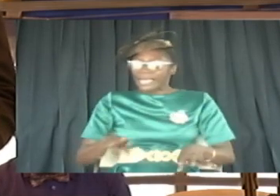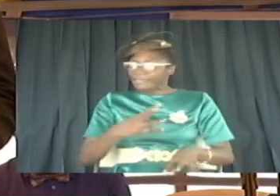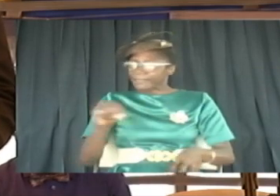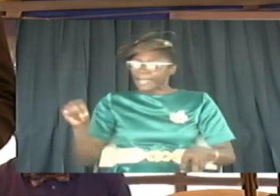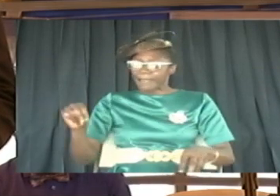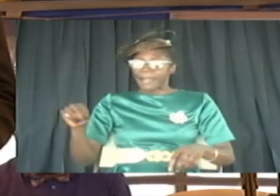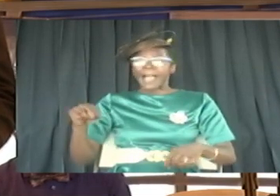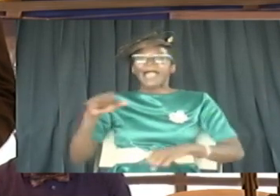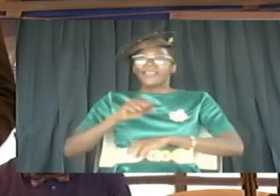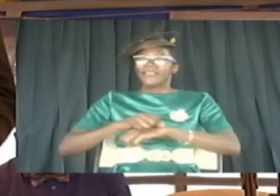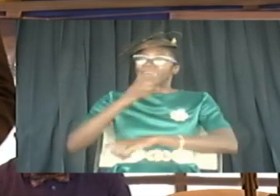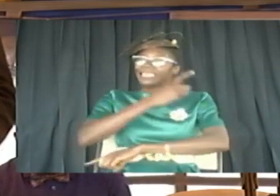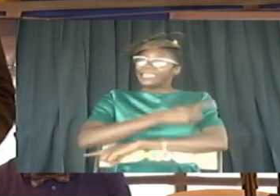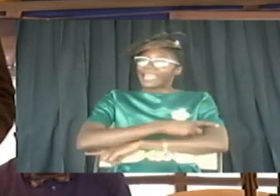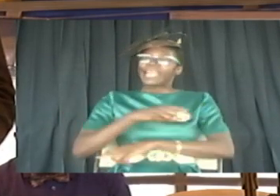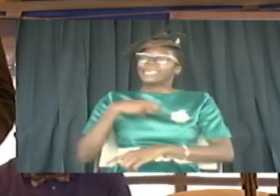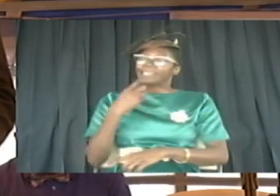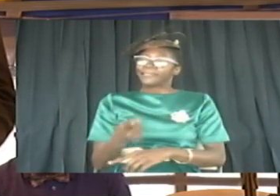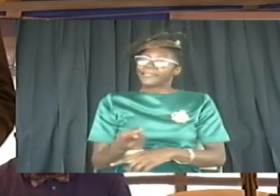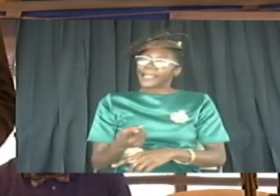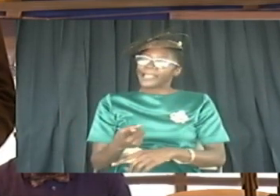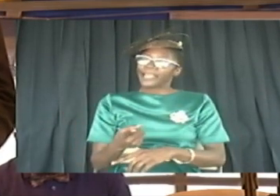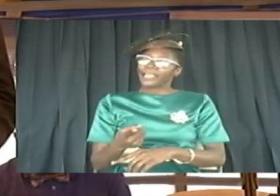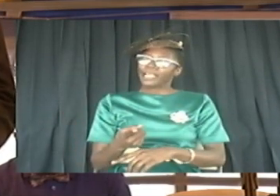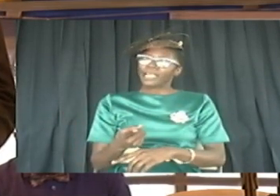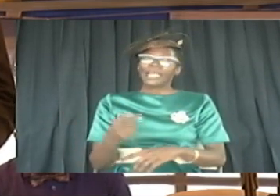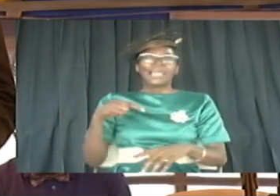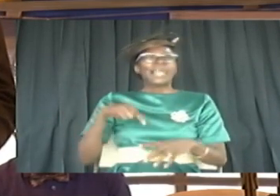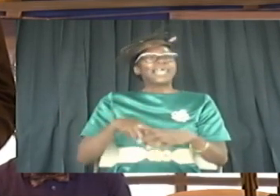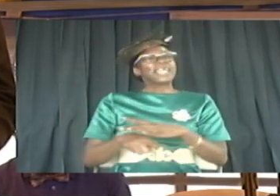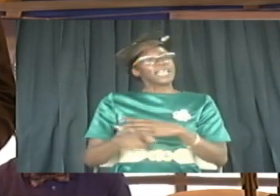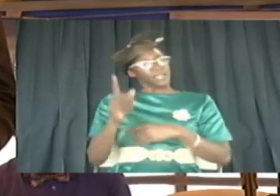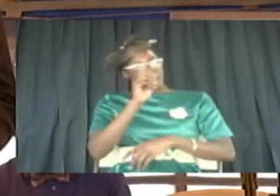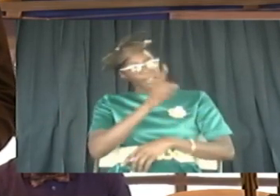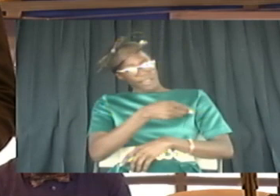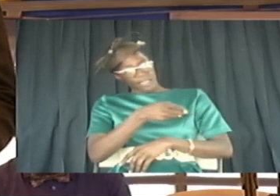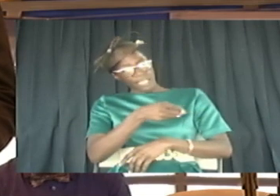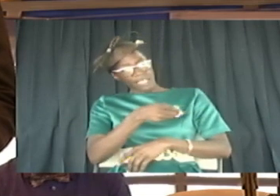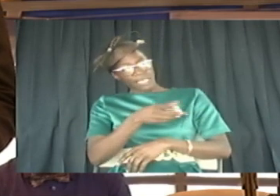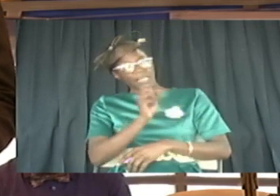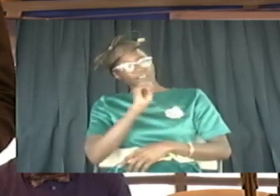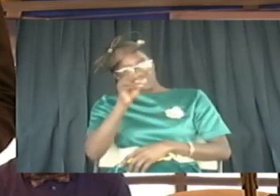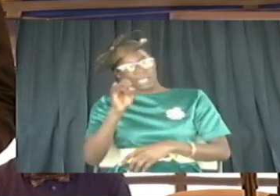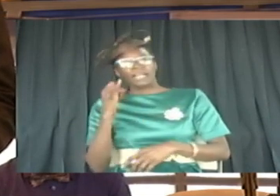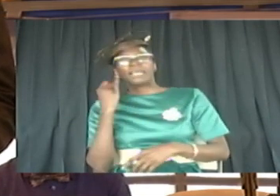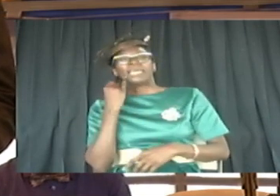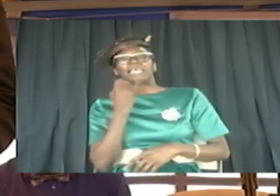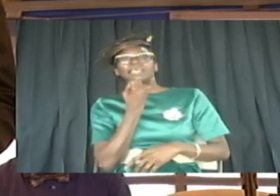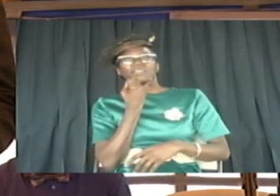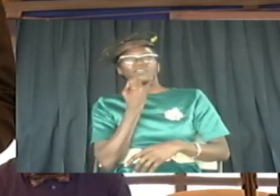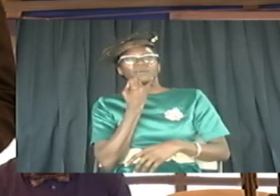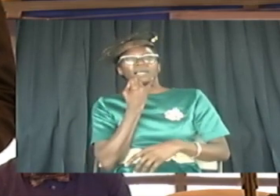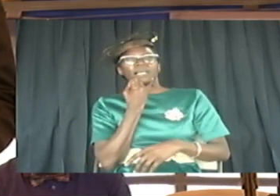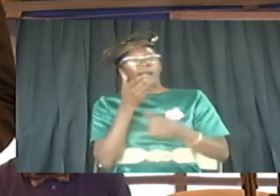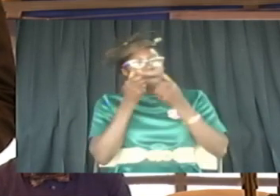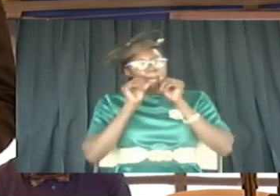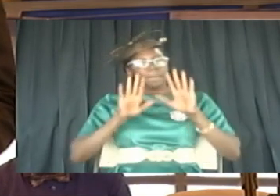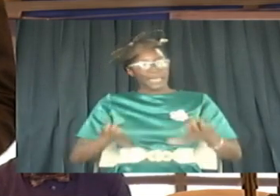day, saying, in thee shall Israel